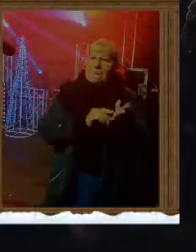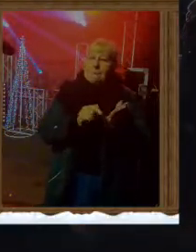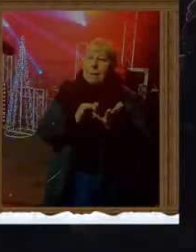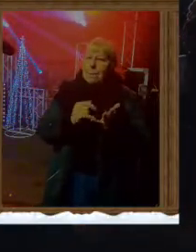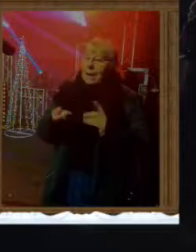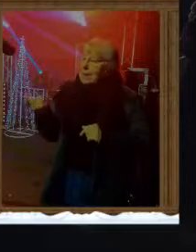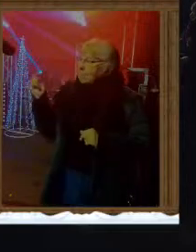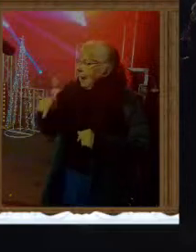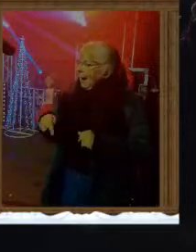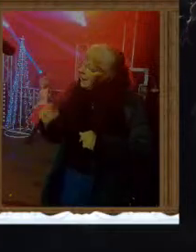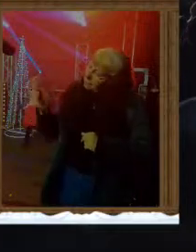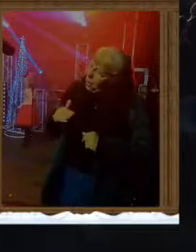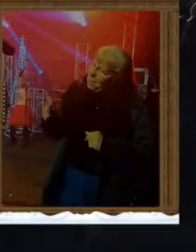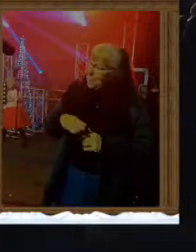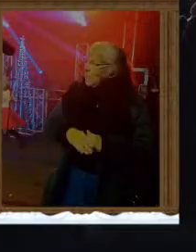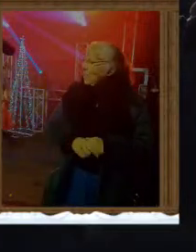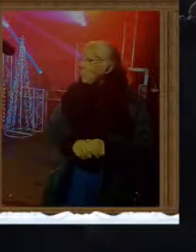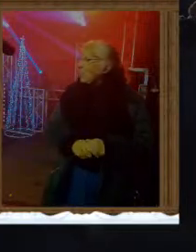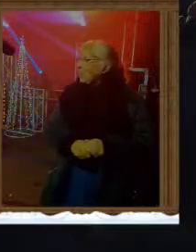Isla.